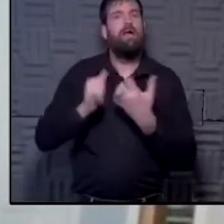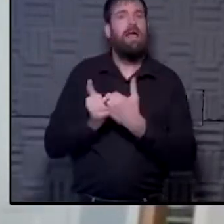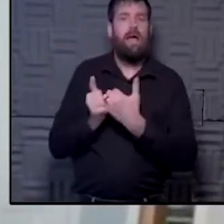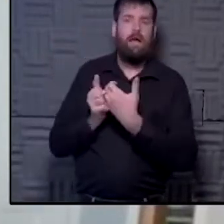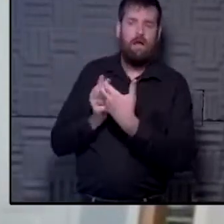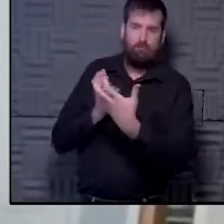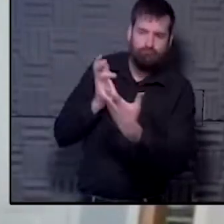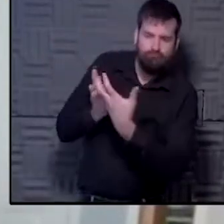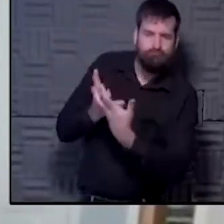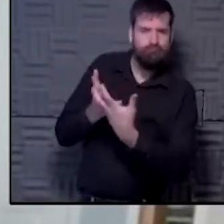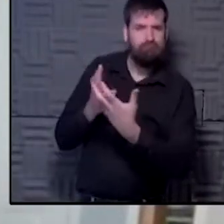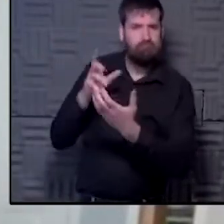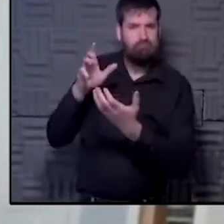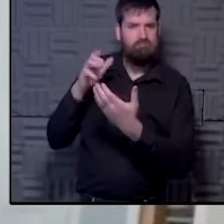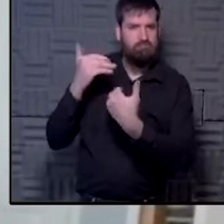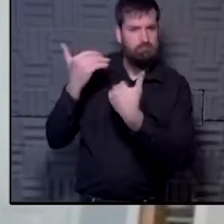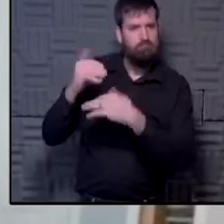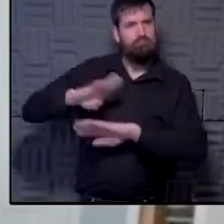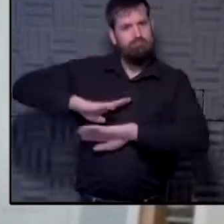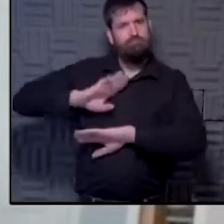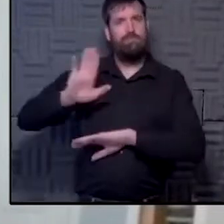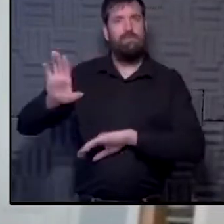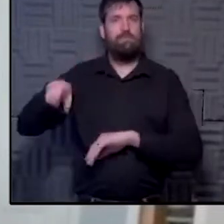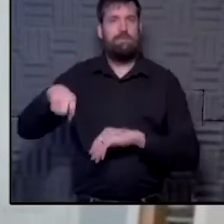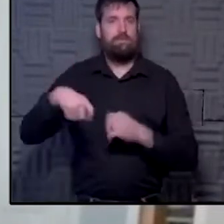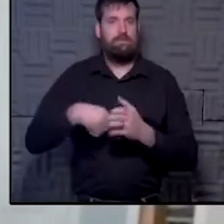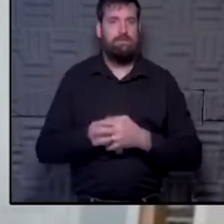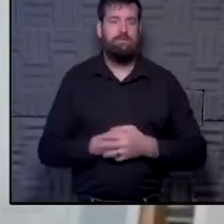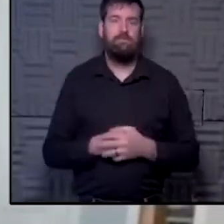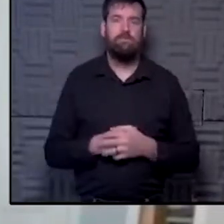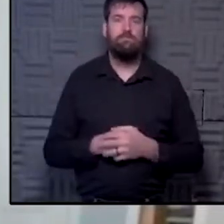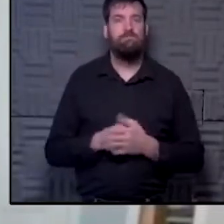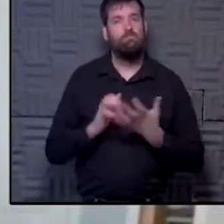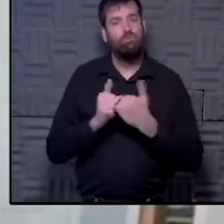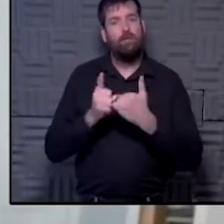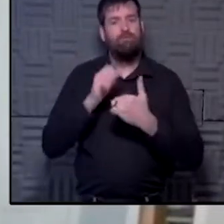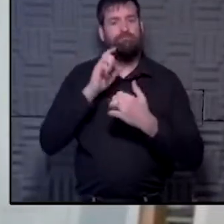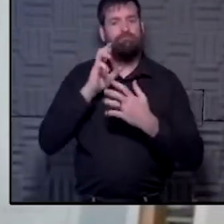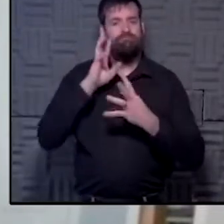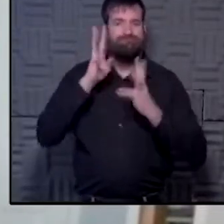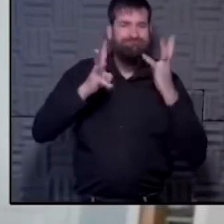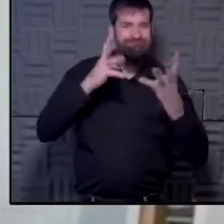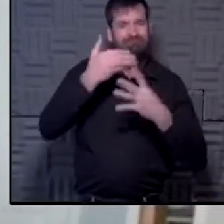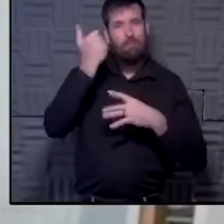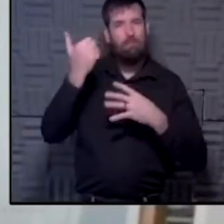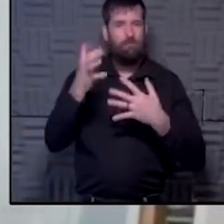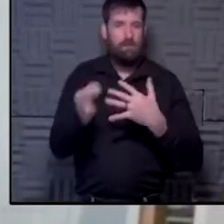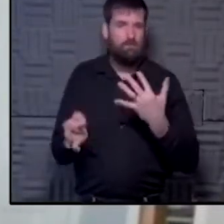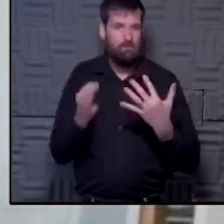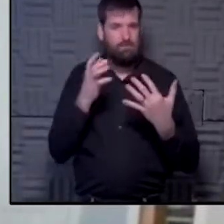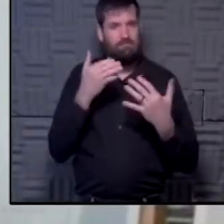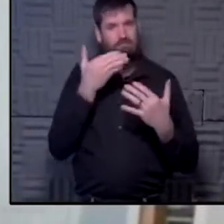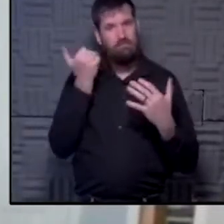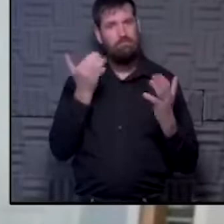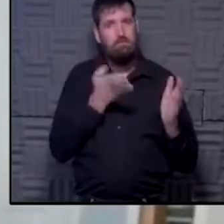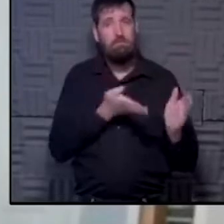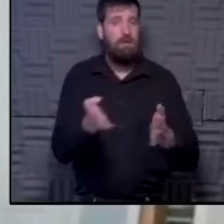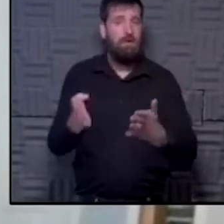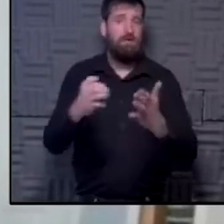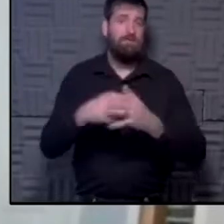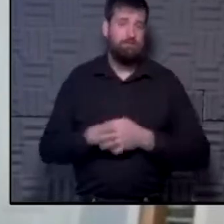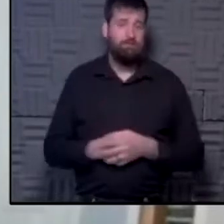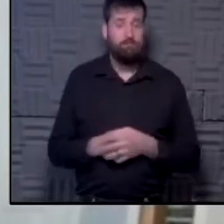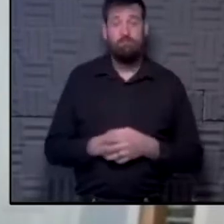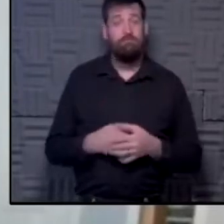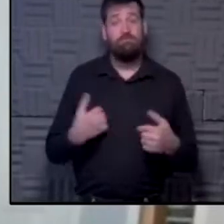in terms of responding to that, or at least raising the issues and trying to come up with the better way the better course. And to do that work. And we're not